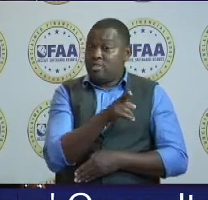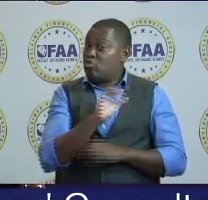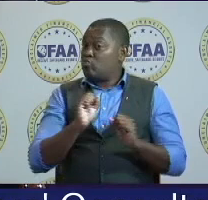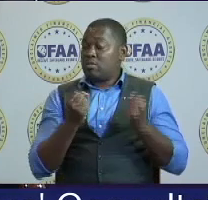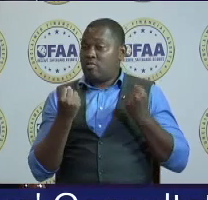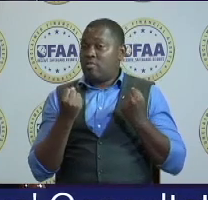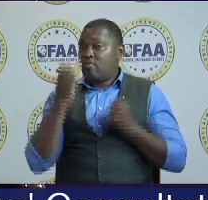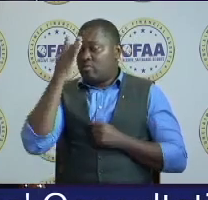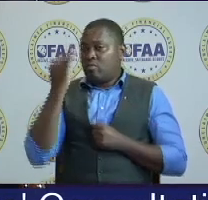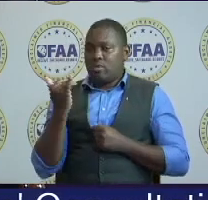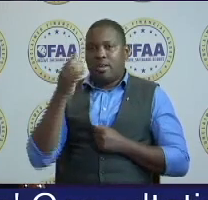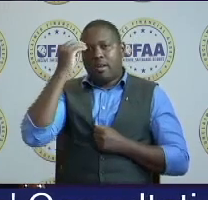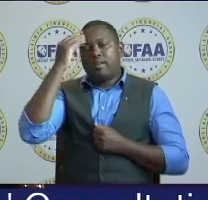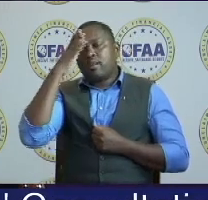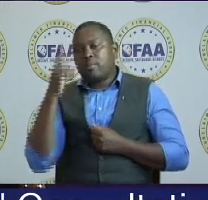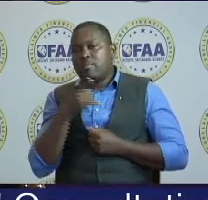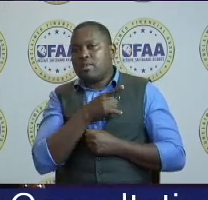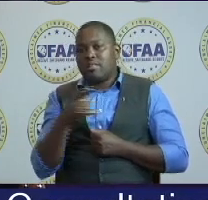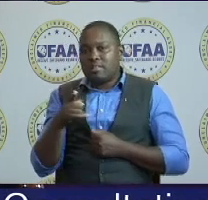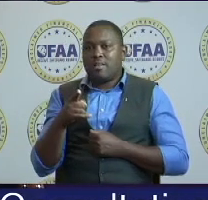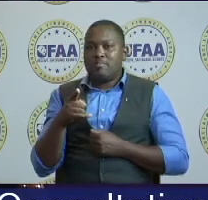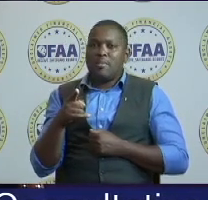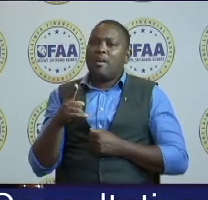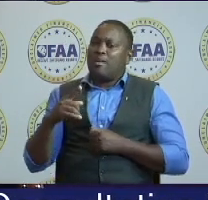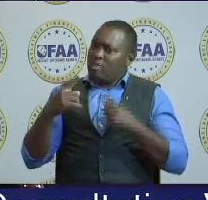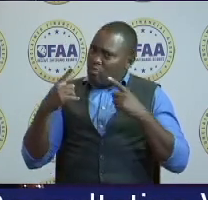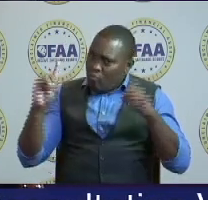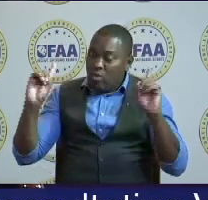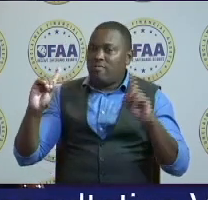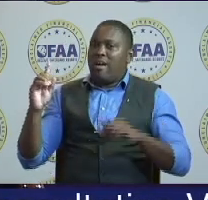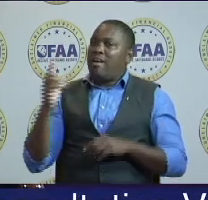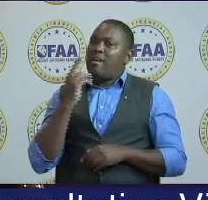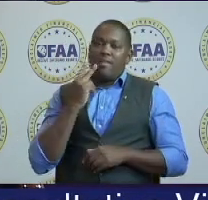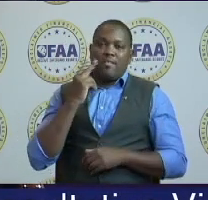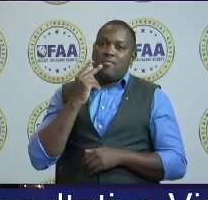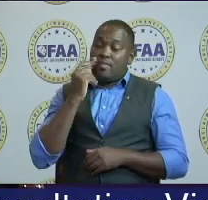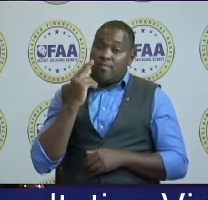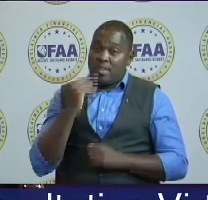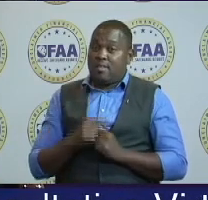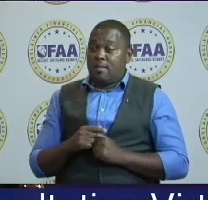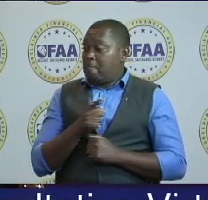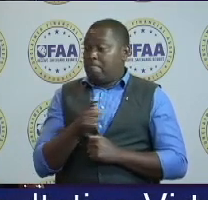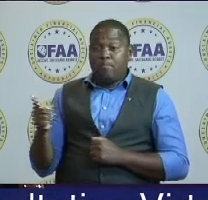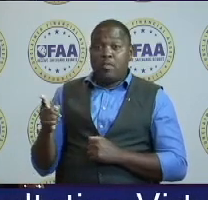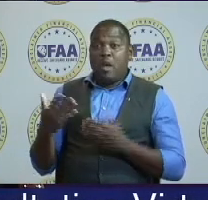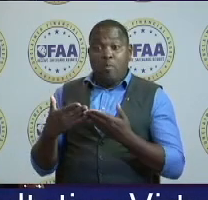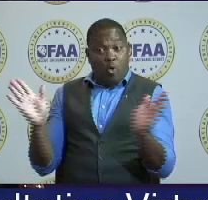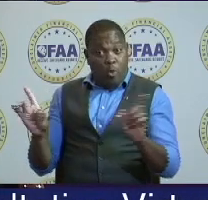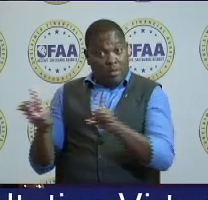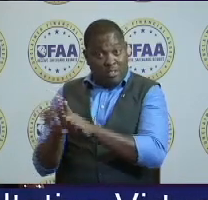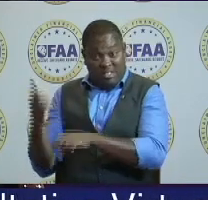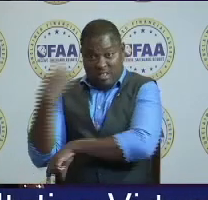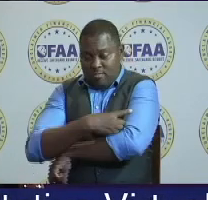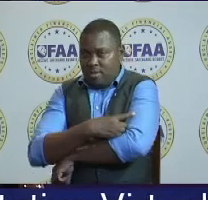remember, as you say, they qualify every single day. Because these accounts were not all opened in one day. So in